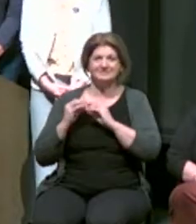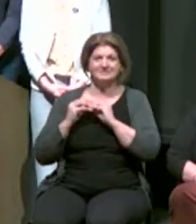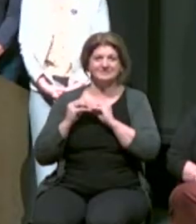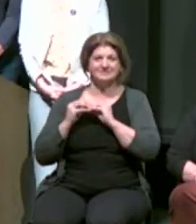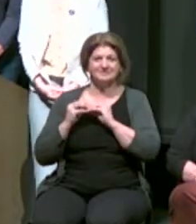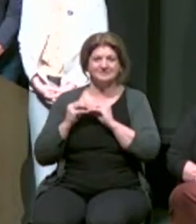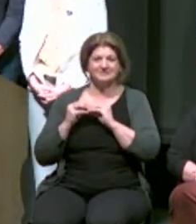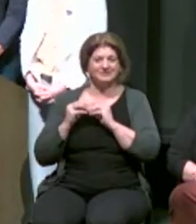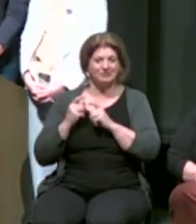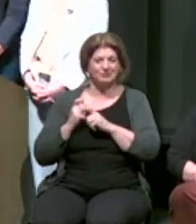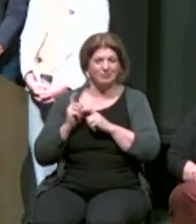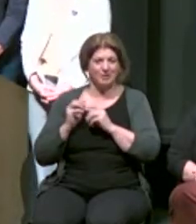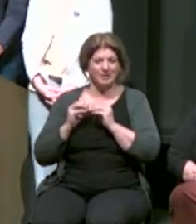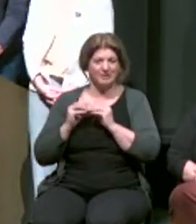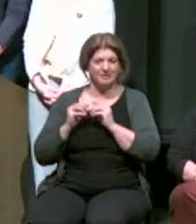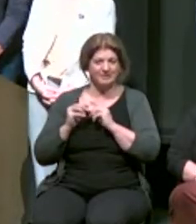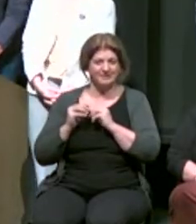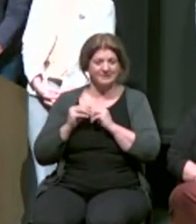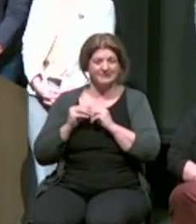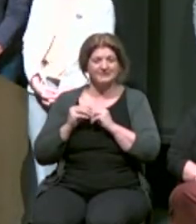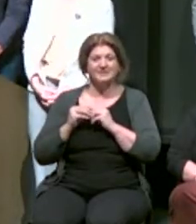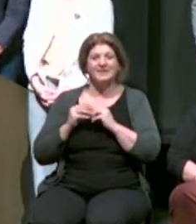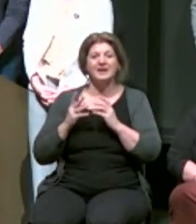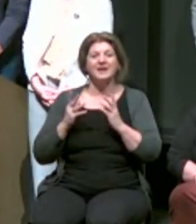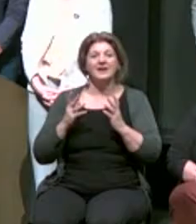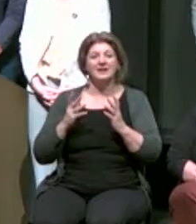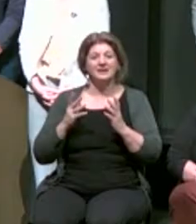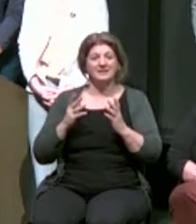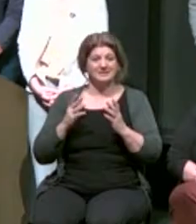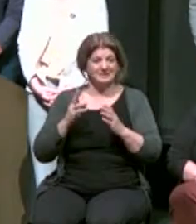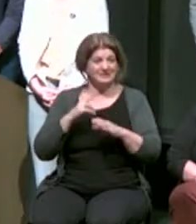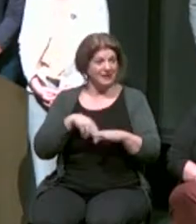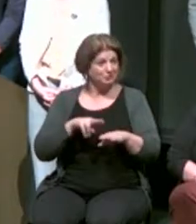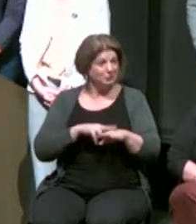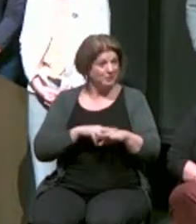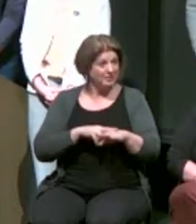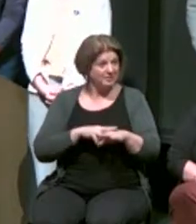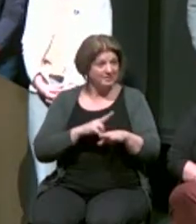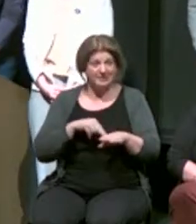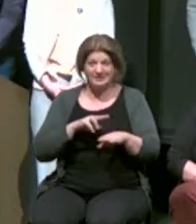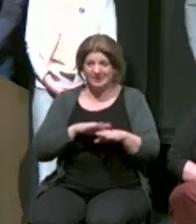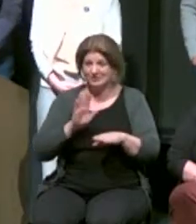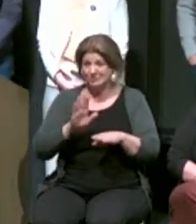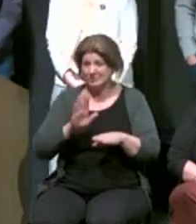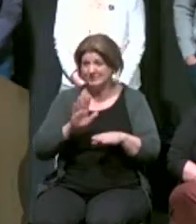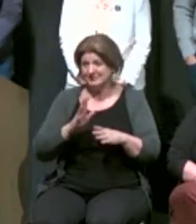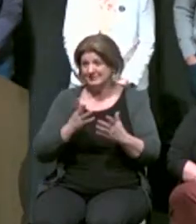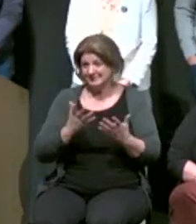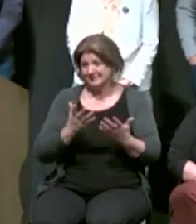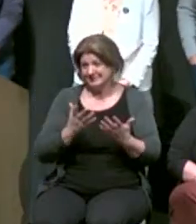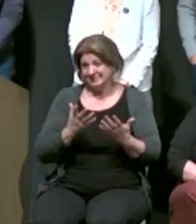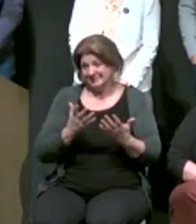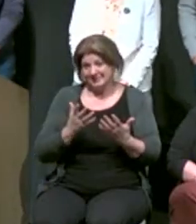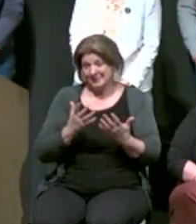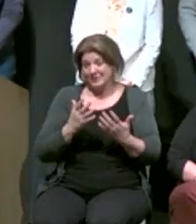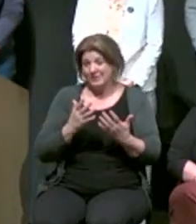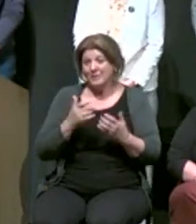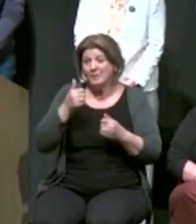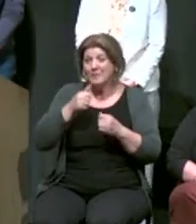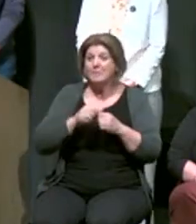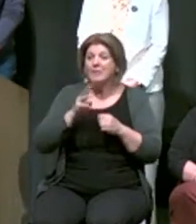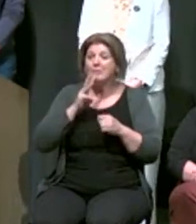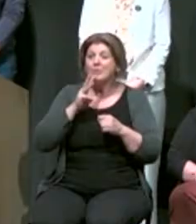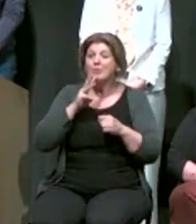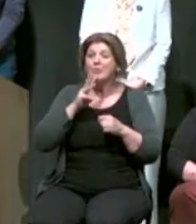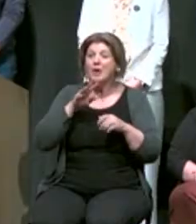Yeah, but where to come? So it's all natural. So, I mean, at this point, remember, water